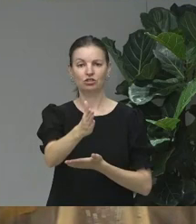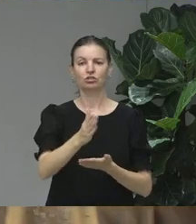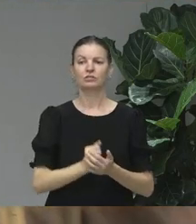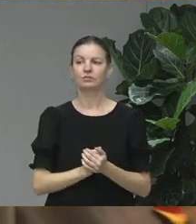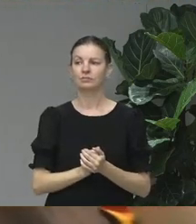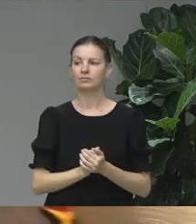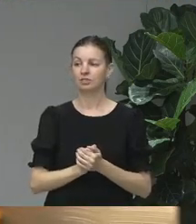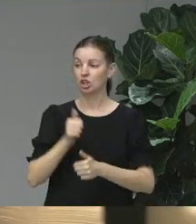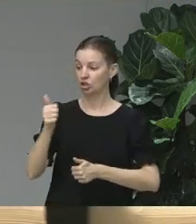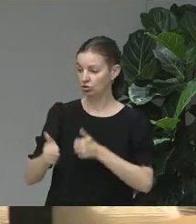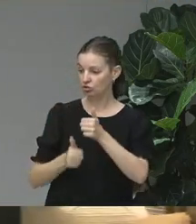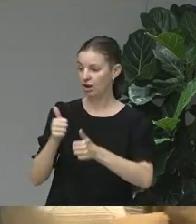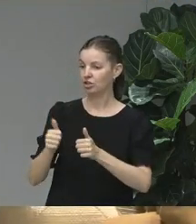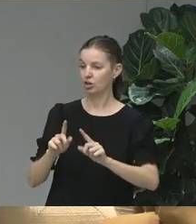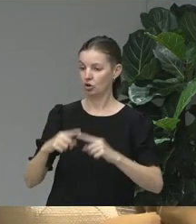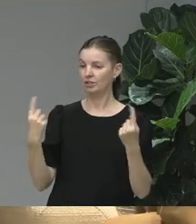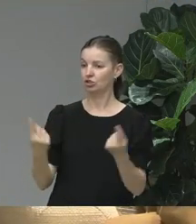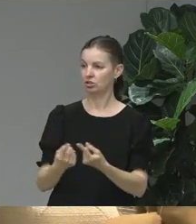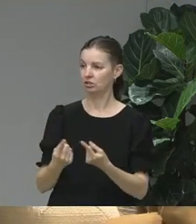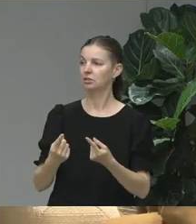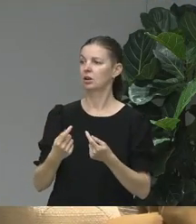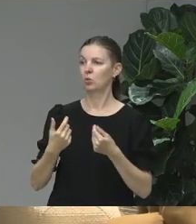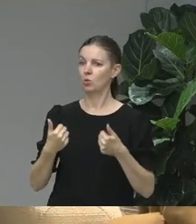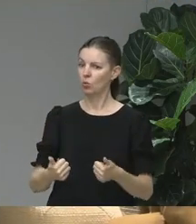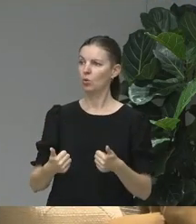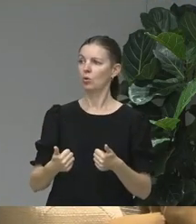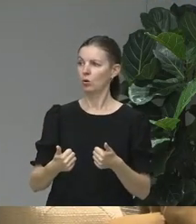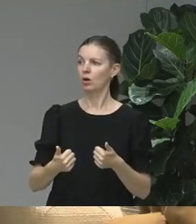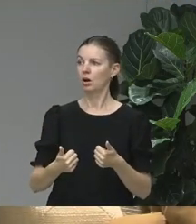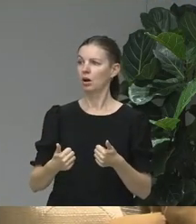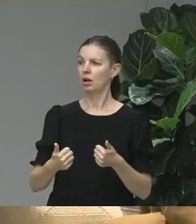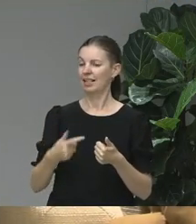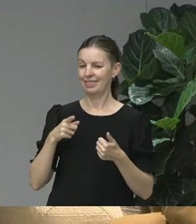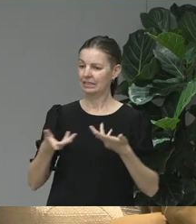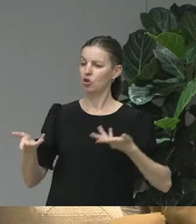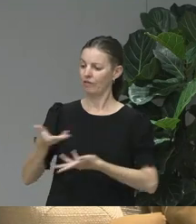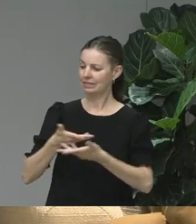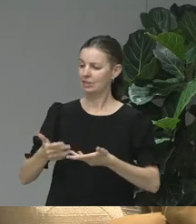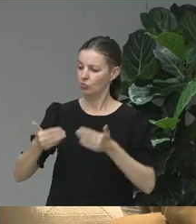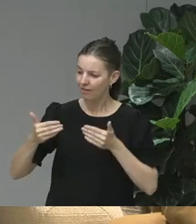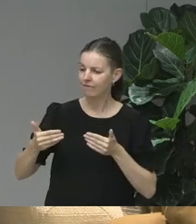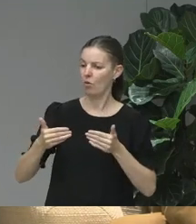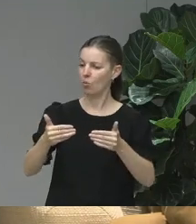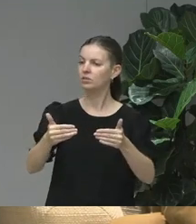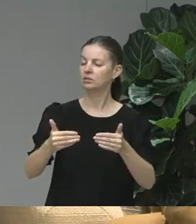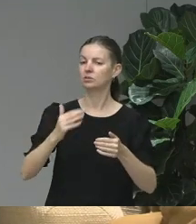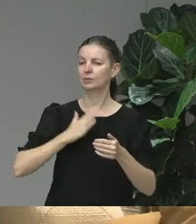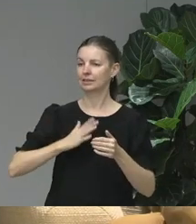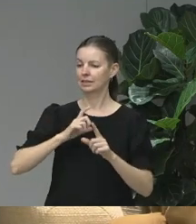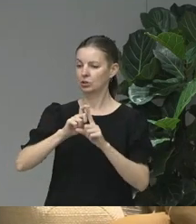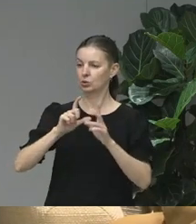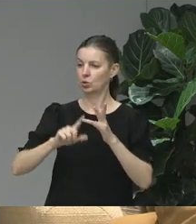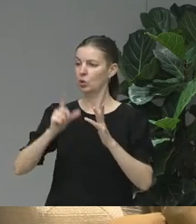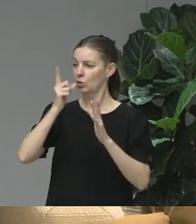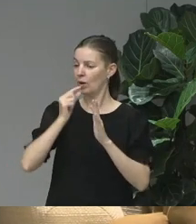Congratulations to the Commission, because I think kicking off this conversation, taking it forward, is exactly what we need to do. You can sign up for the